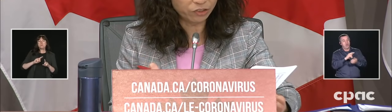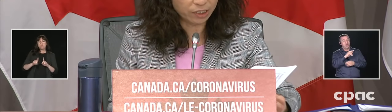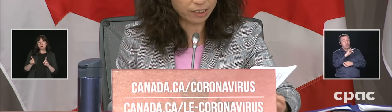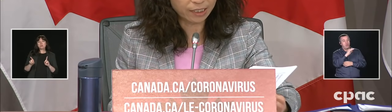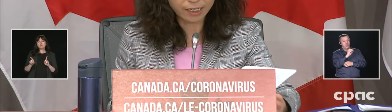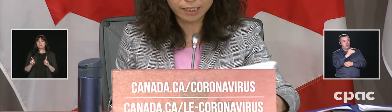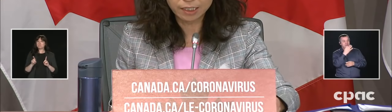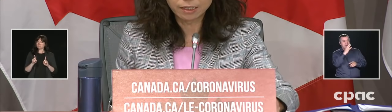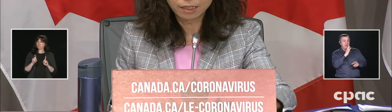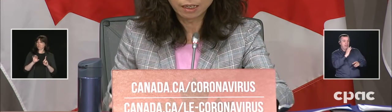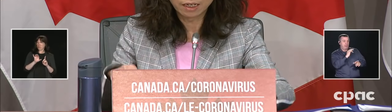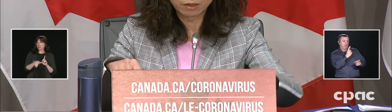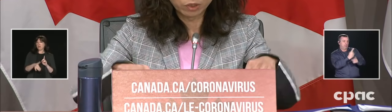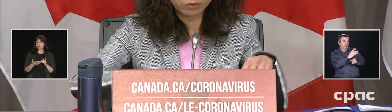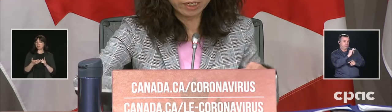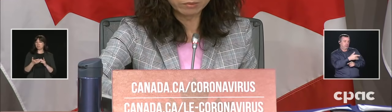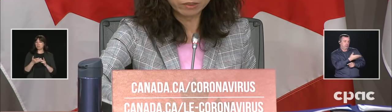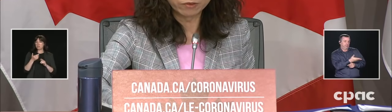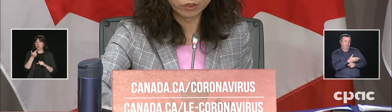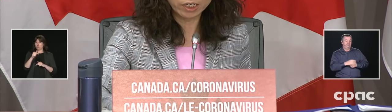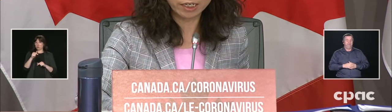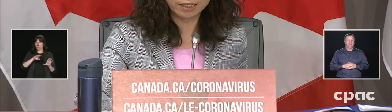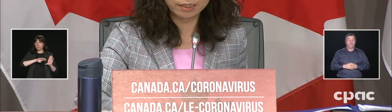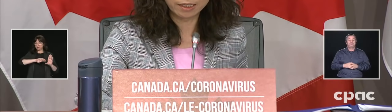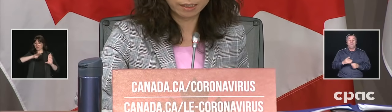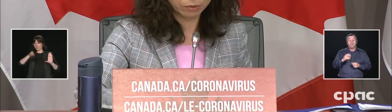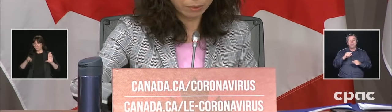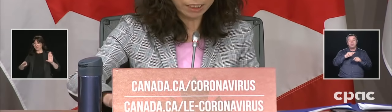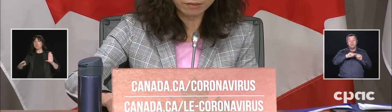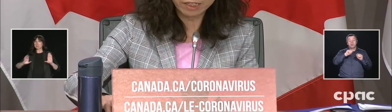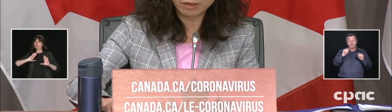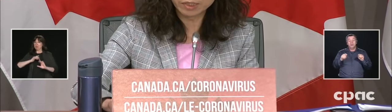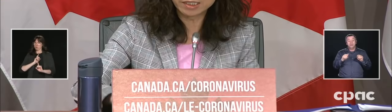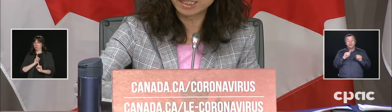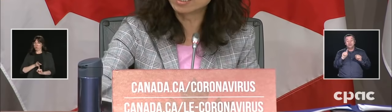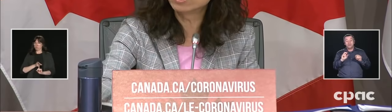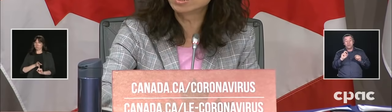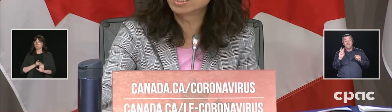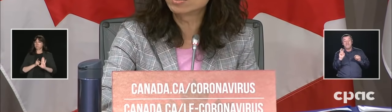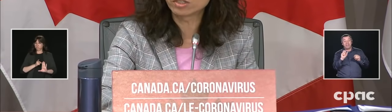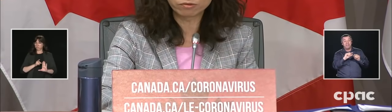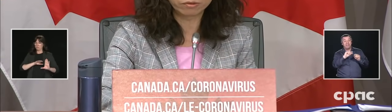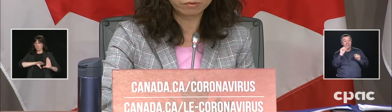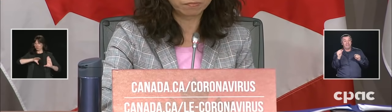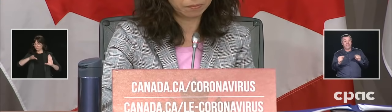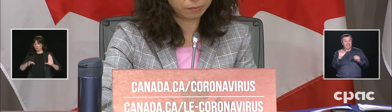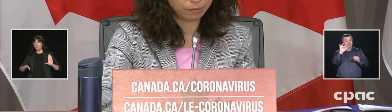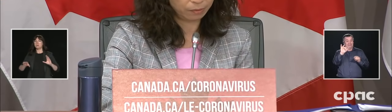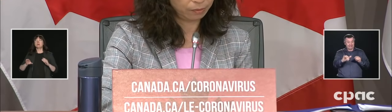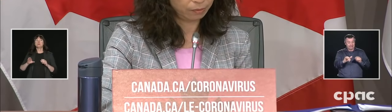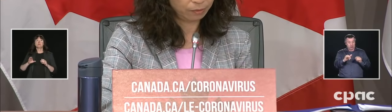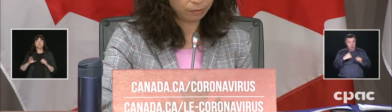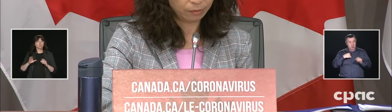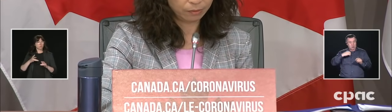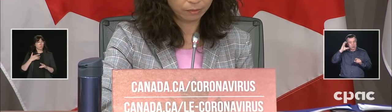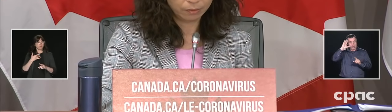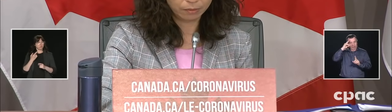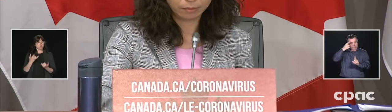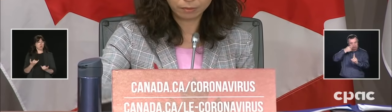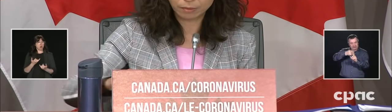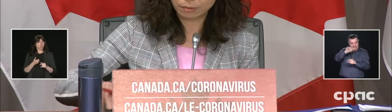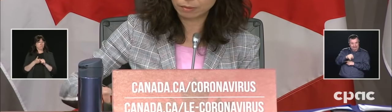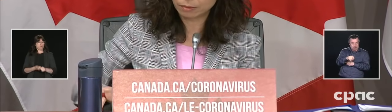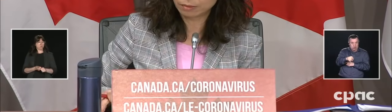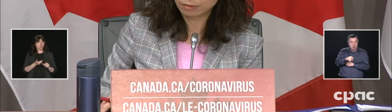green range is exactly what we're aiming for, and we believe that we're staying within that zone. Thank you,